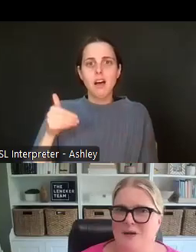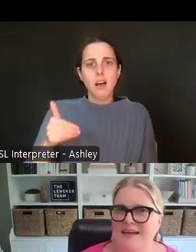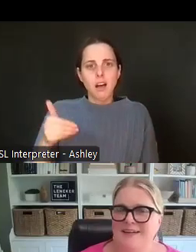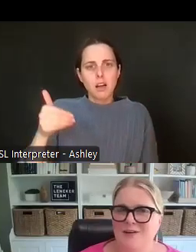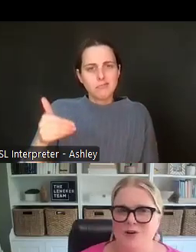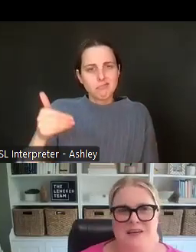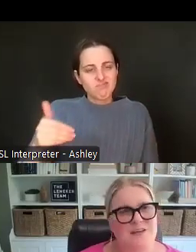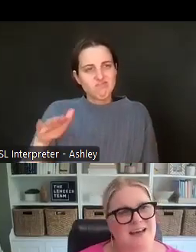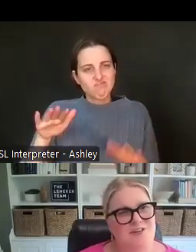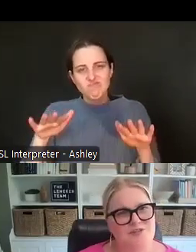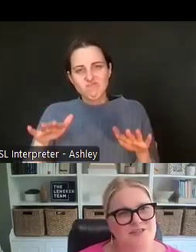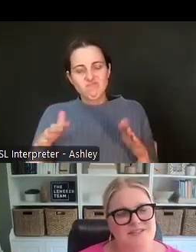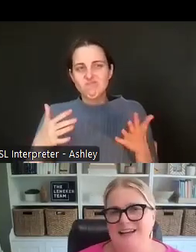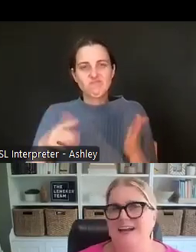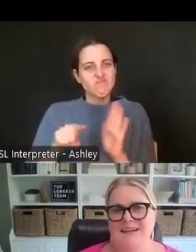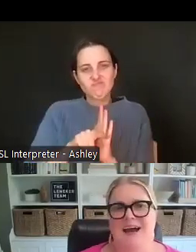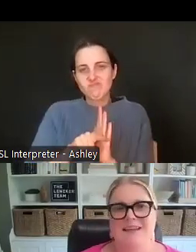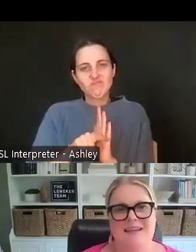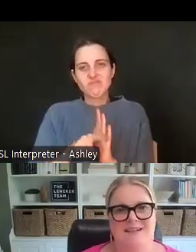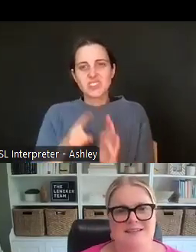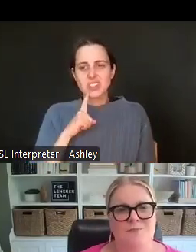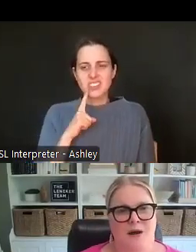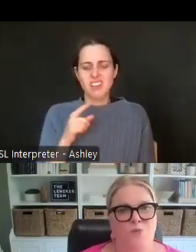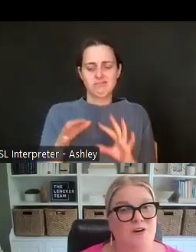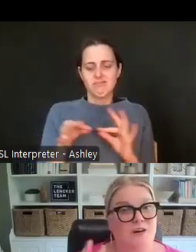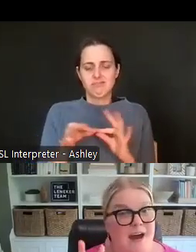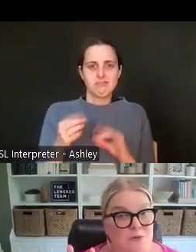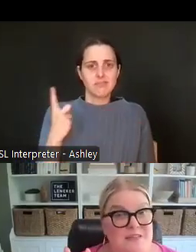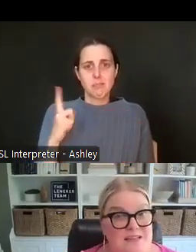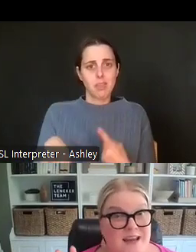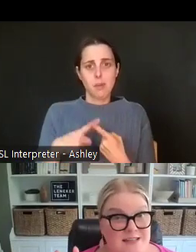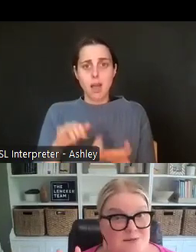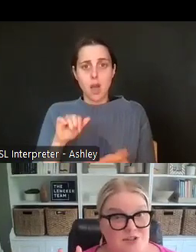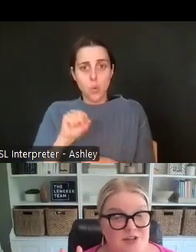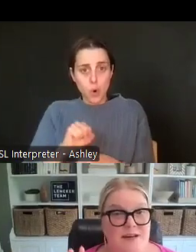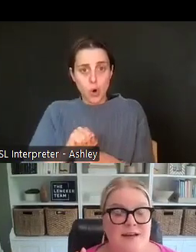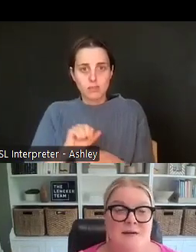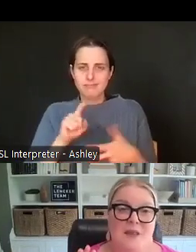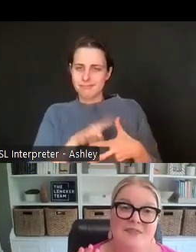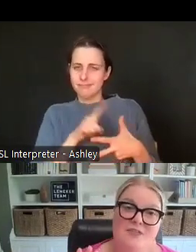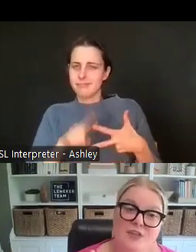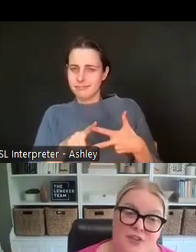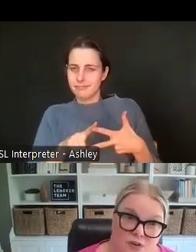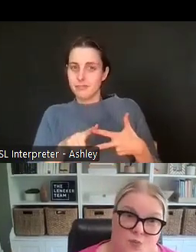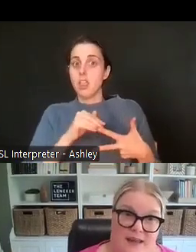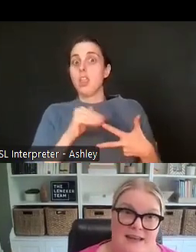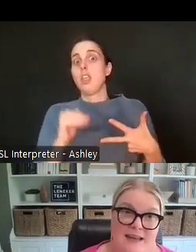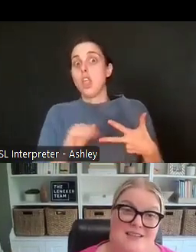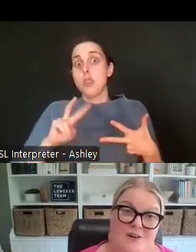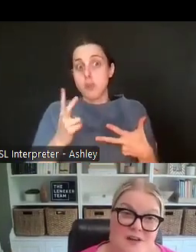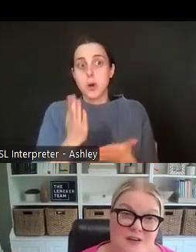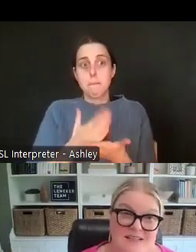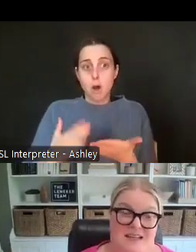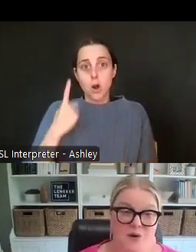that way, or you even catch yourself saying unkind things about work. That would be the second dimension. And then the third one